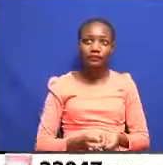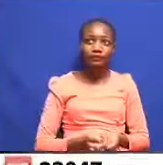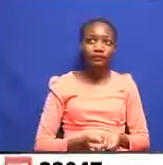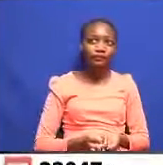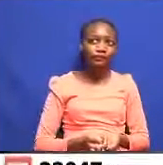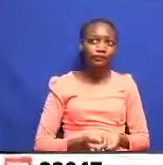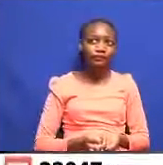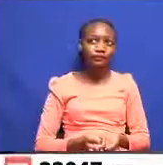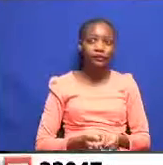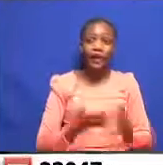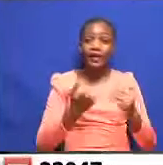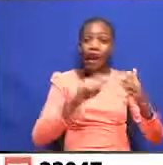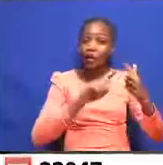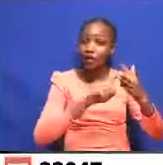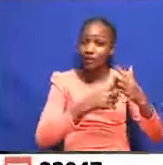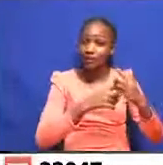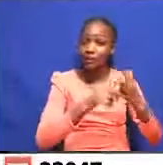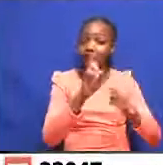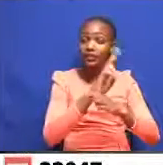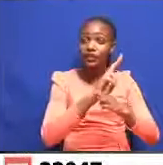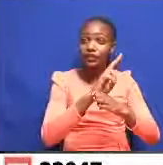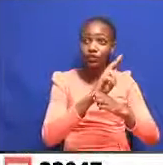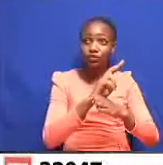a machine that is used to dispose